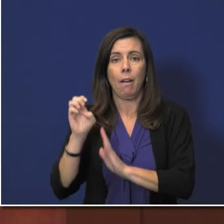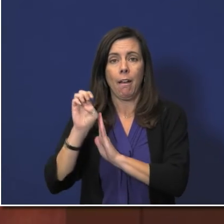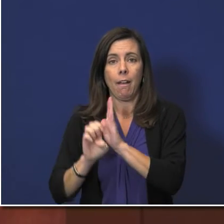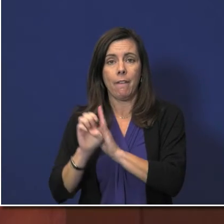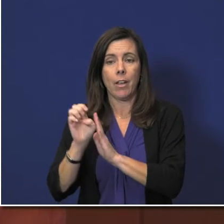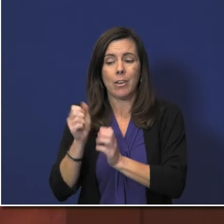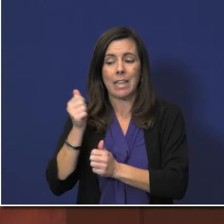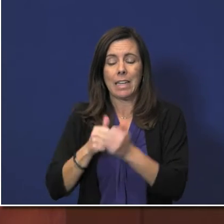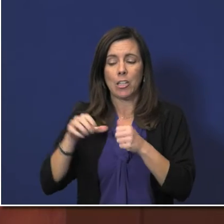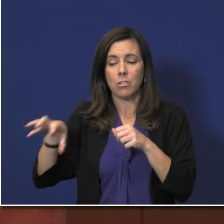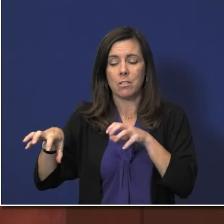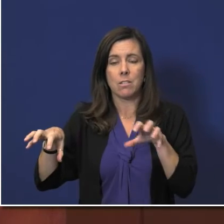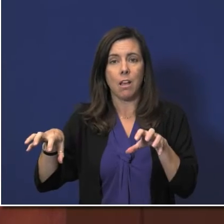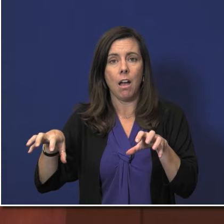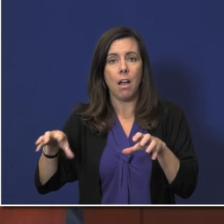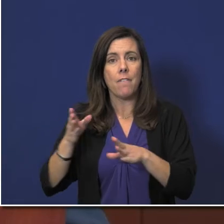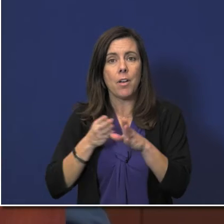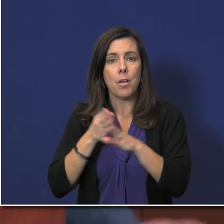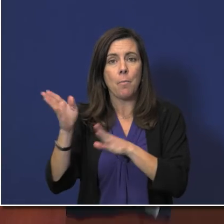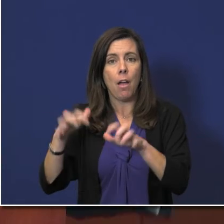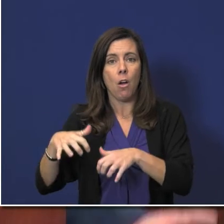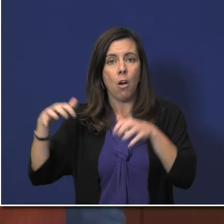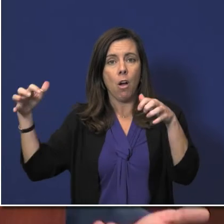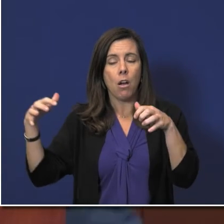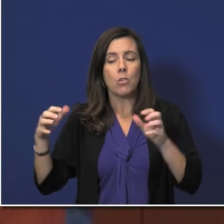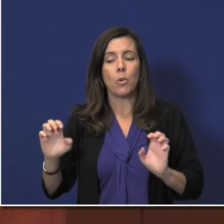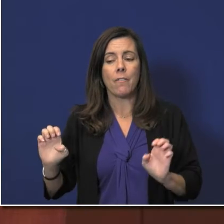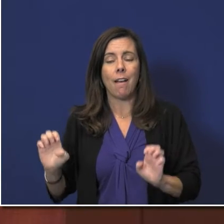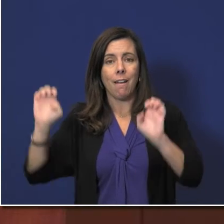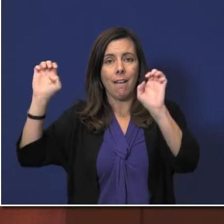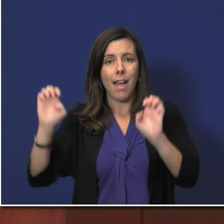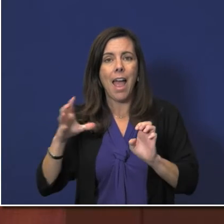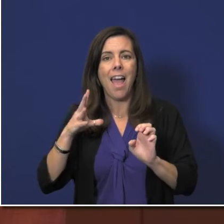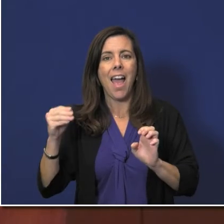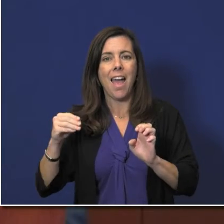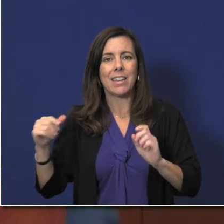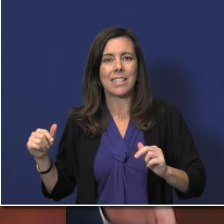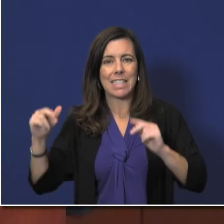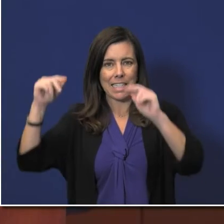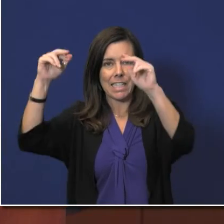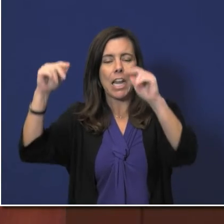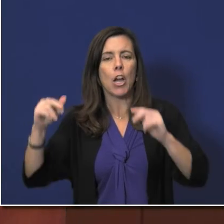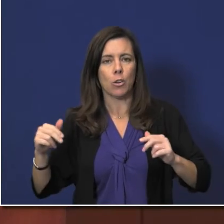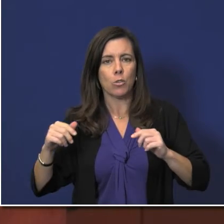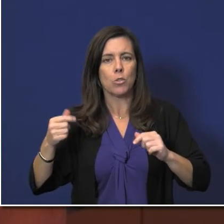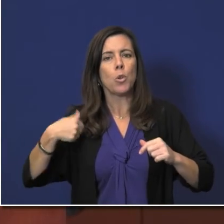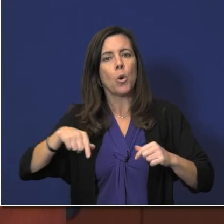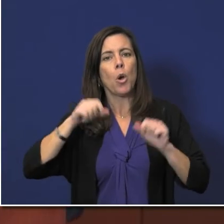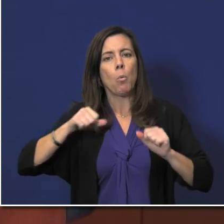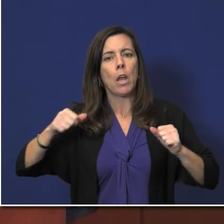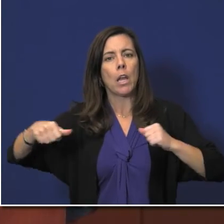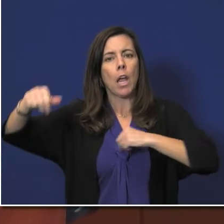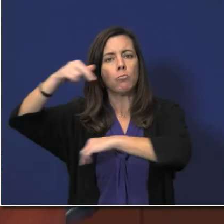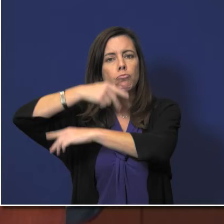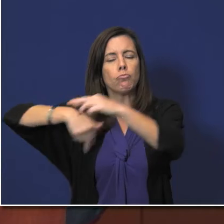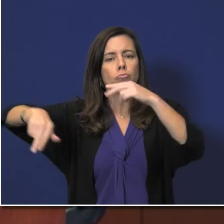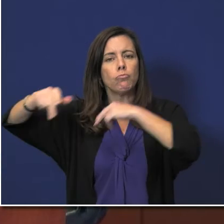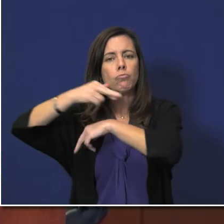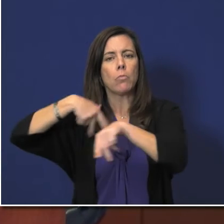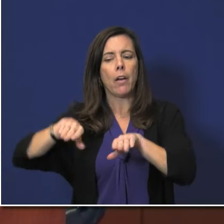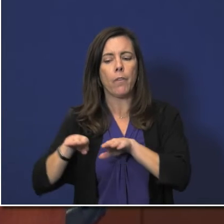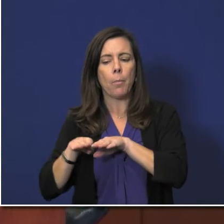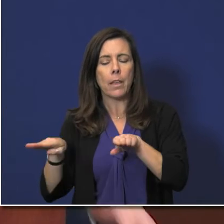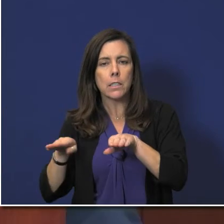main auditorium, in addition to the stairs, so that there's plenty of circulation at all levels from the stage and the lower seating,